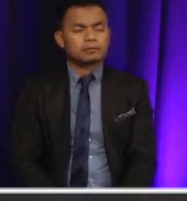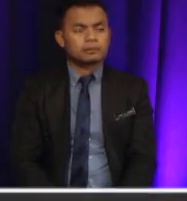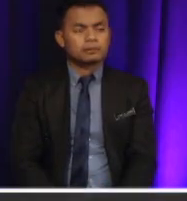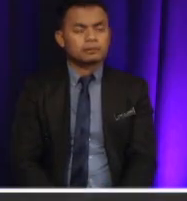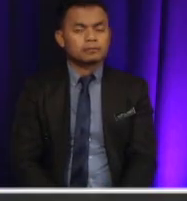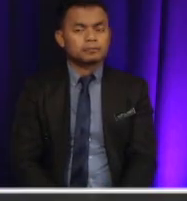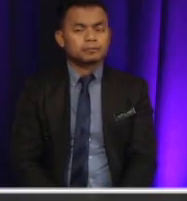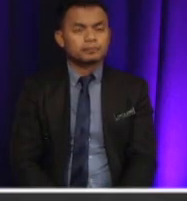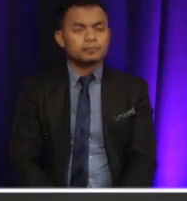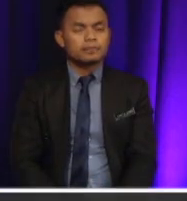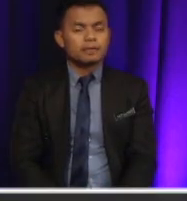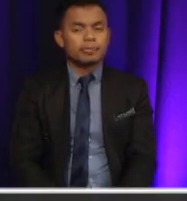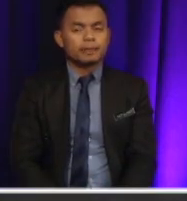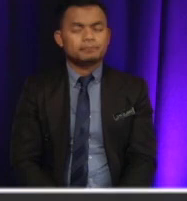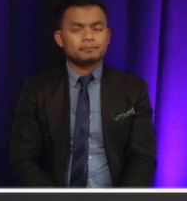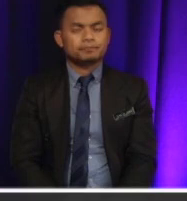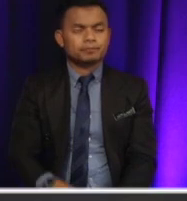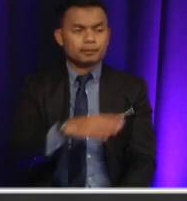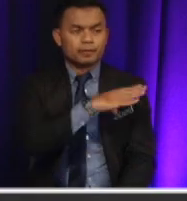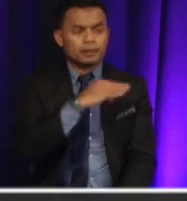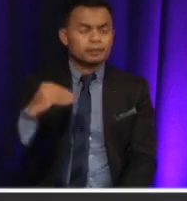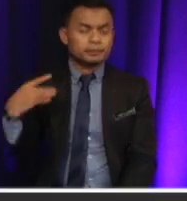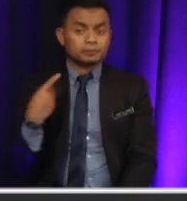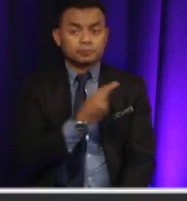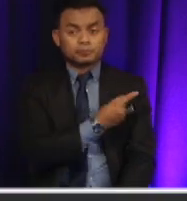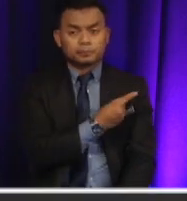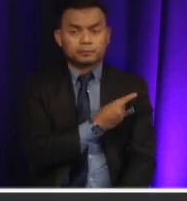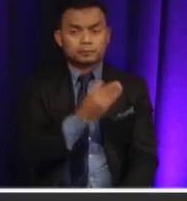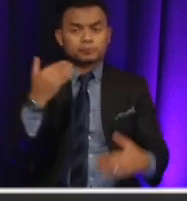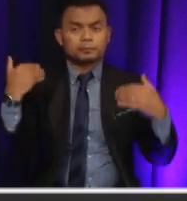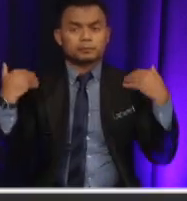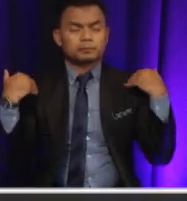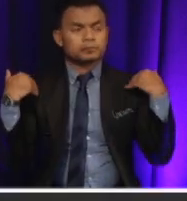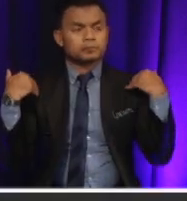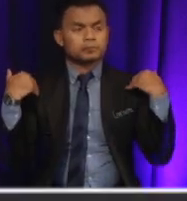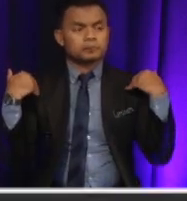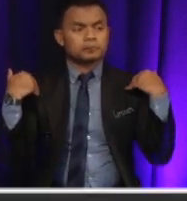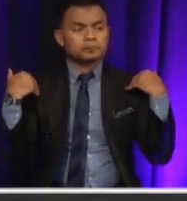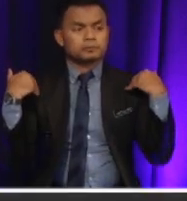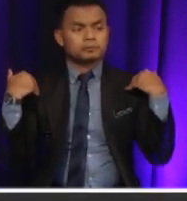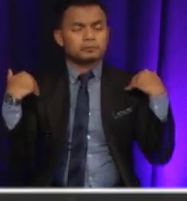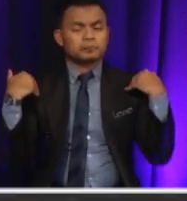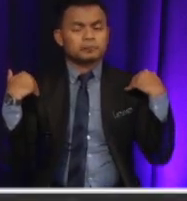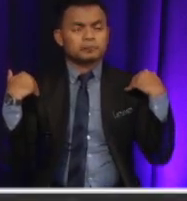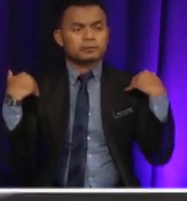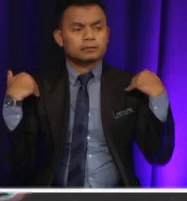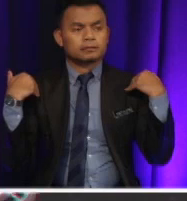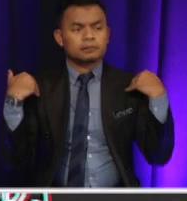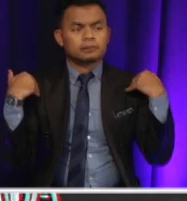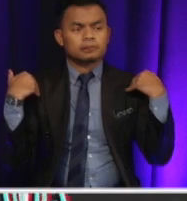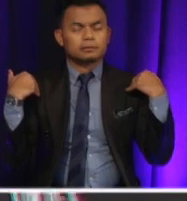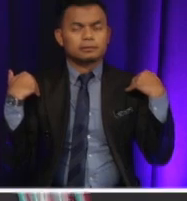Okay. And then we also have the G, the toothless The stapler. toothless Which